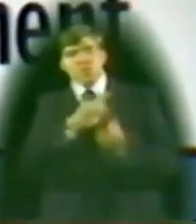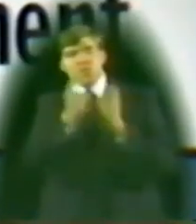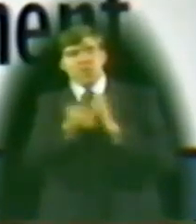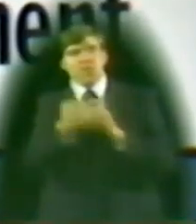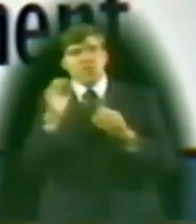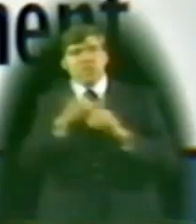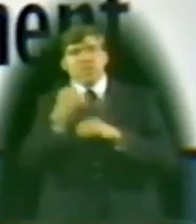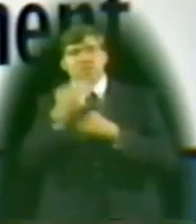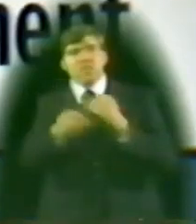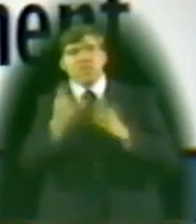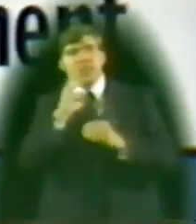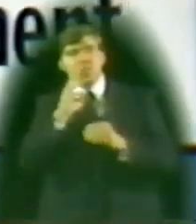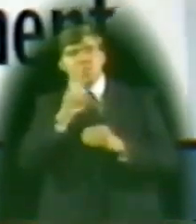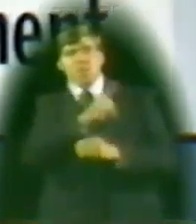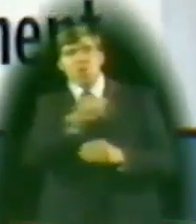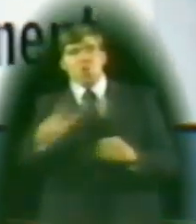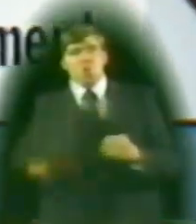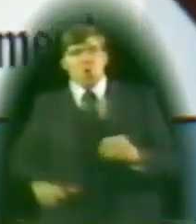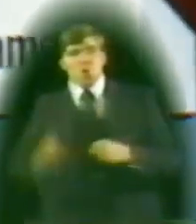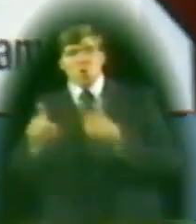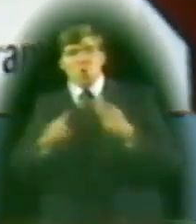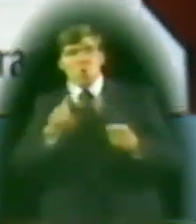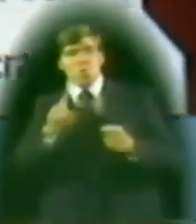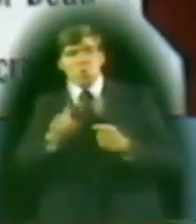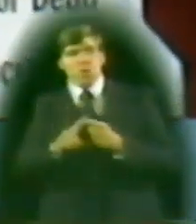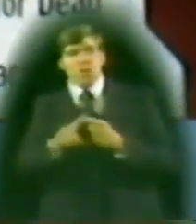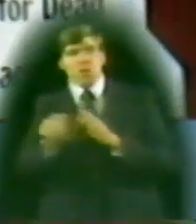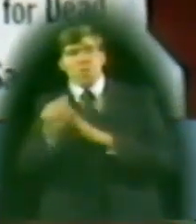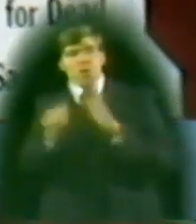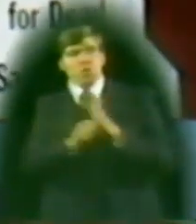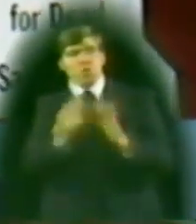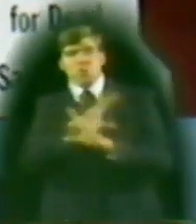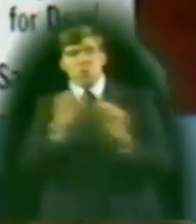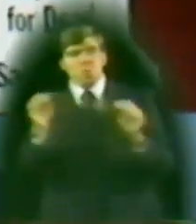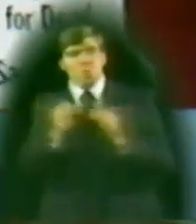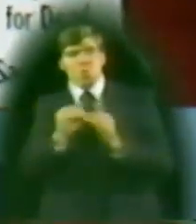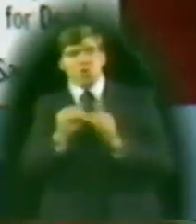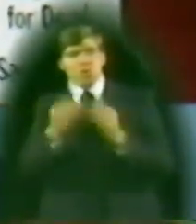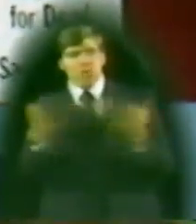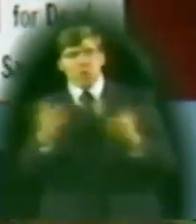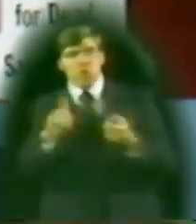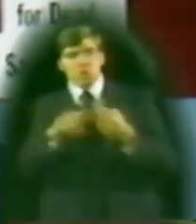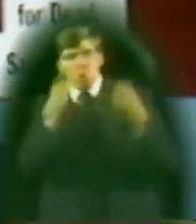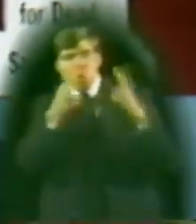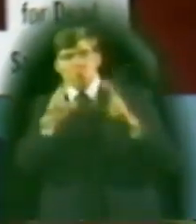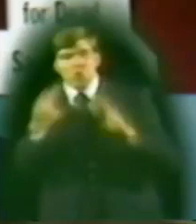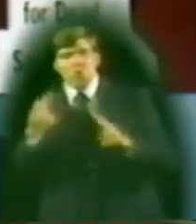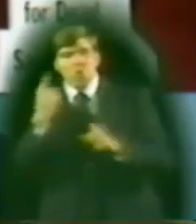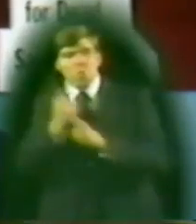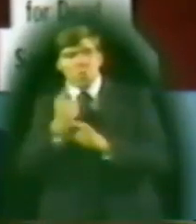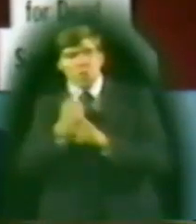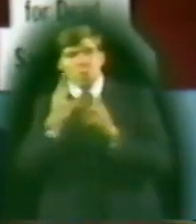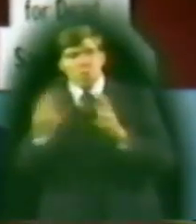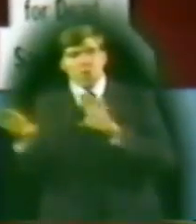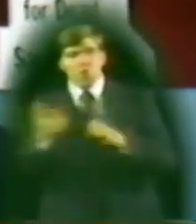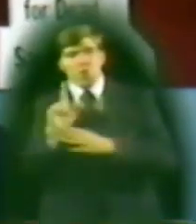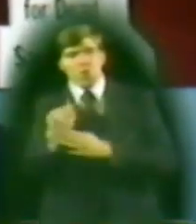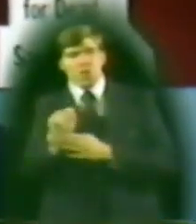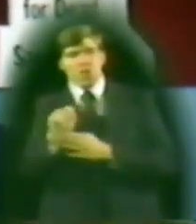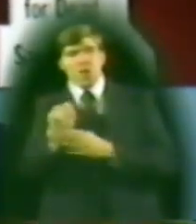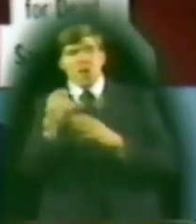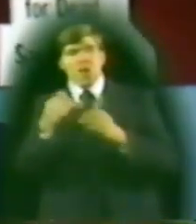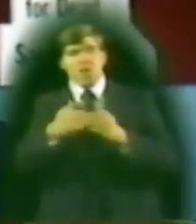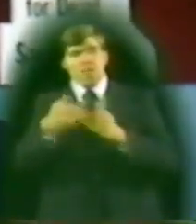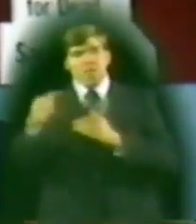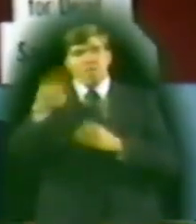Changes in the sacrament of the Lord's Supper appeared when apostles were no longer present to watch over the proper administration of church ordinances. From the 4th